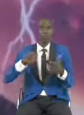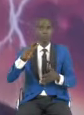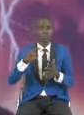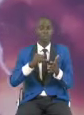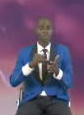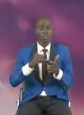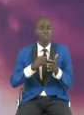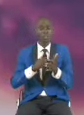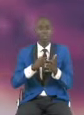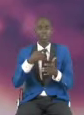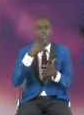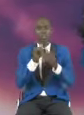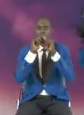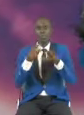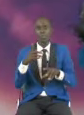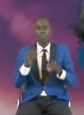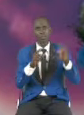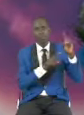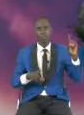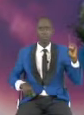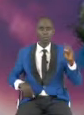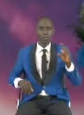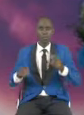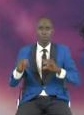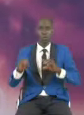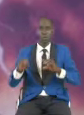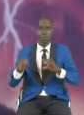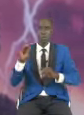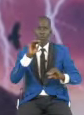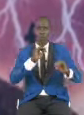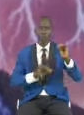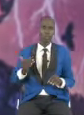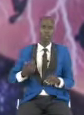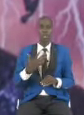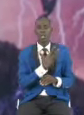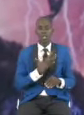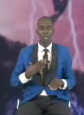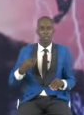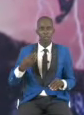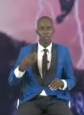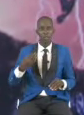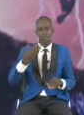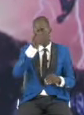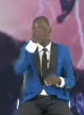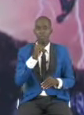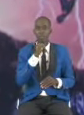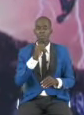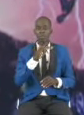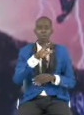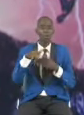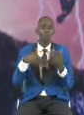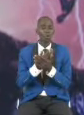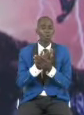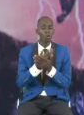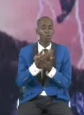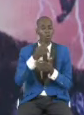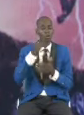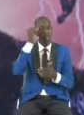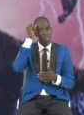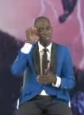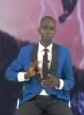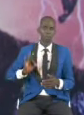the Lord, O my soul, and forget not all his benefits. And then